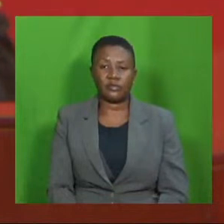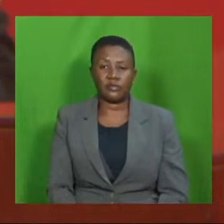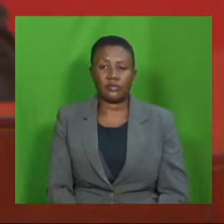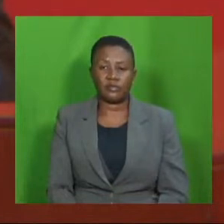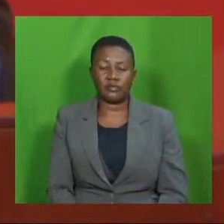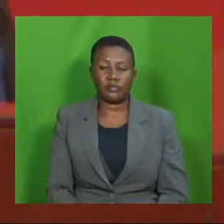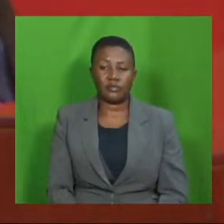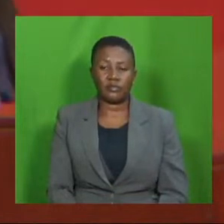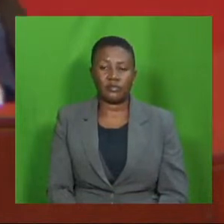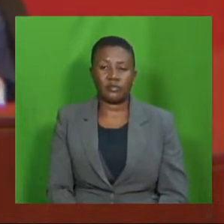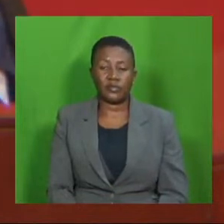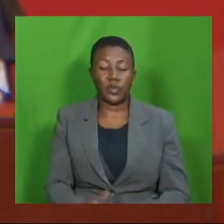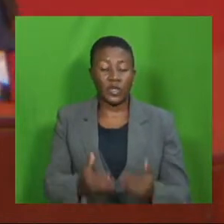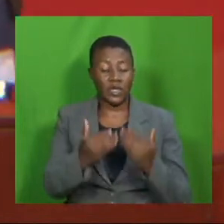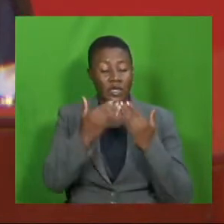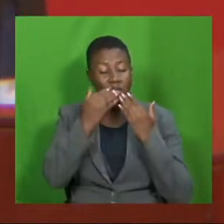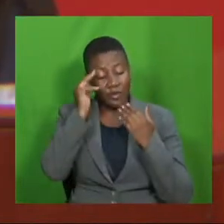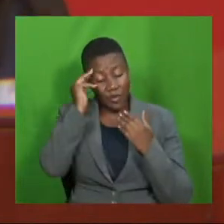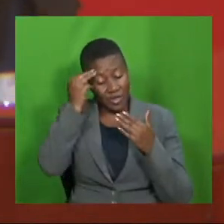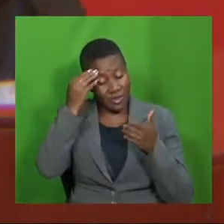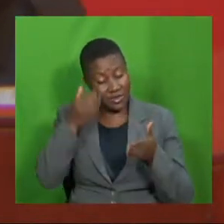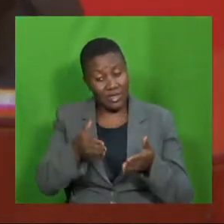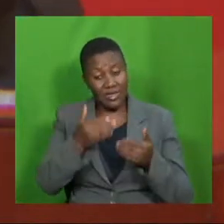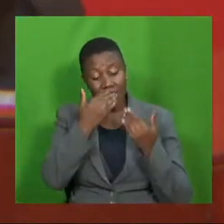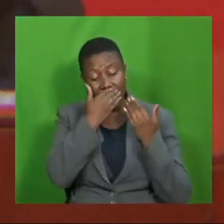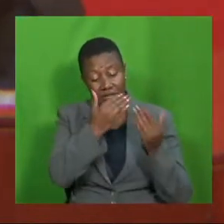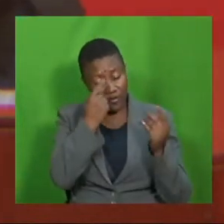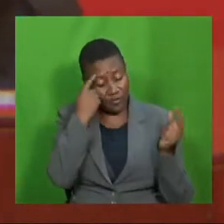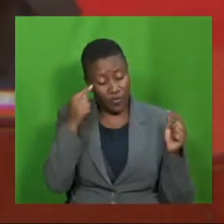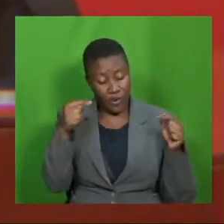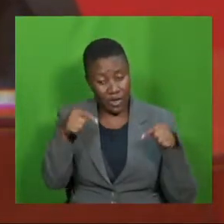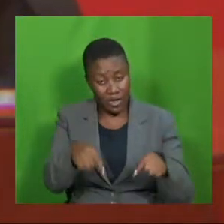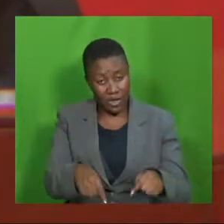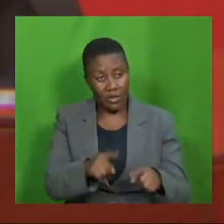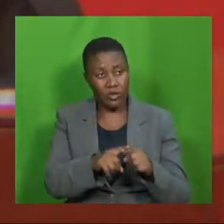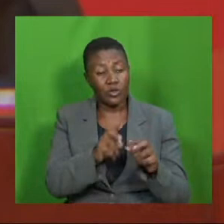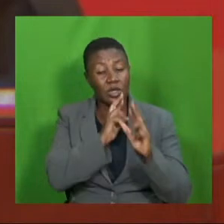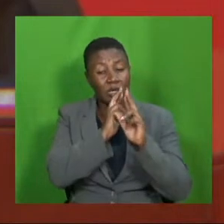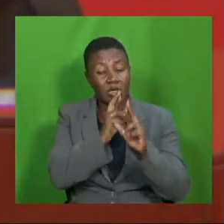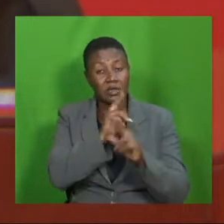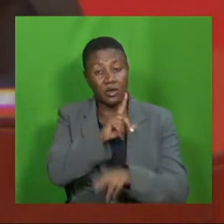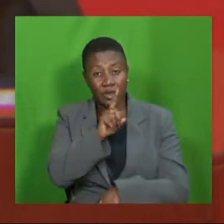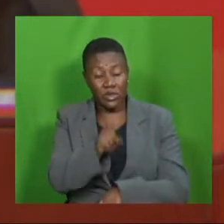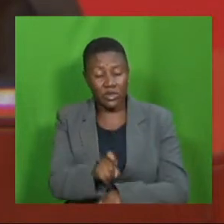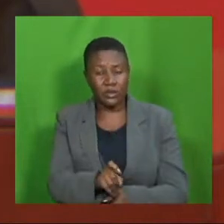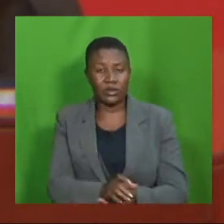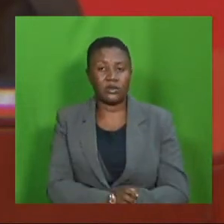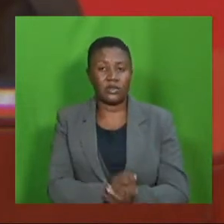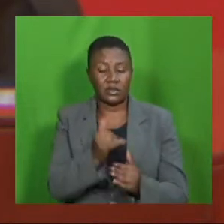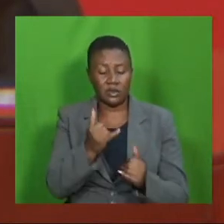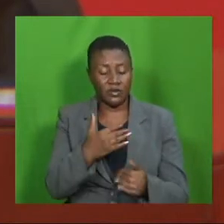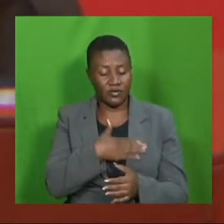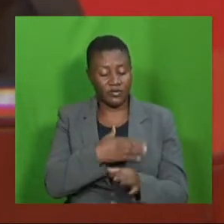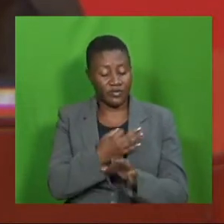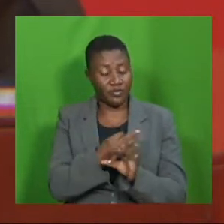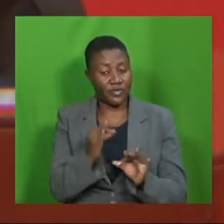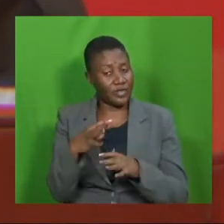Honorable Minister, thank you for attending upon the House to answer questions. You're discharged.